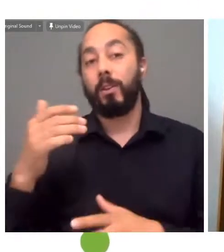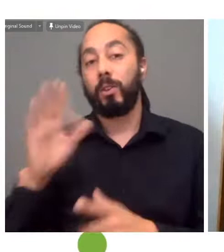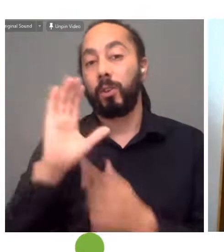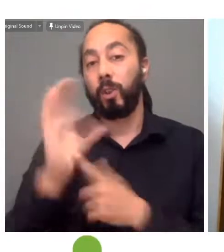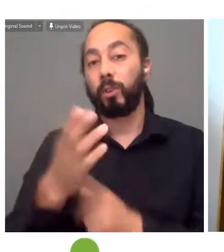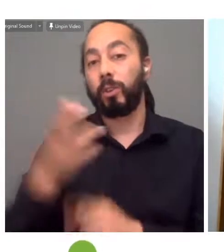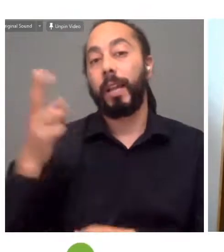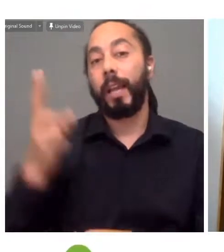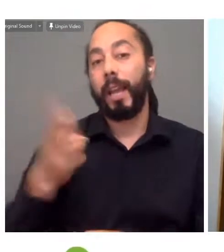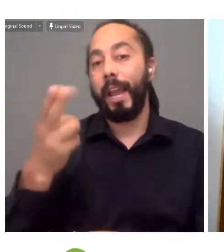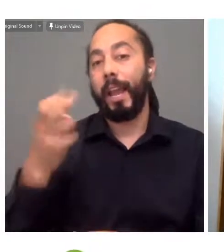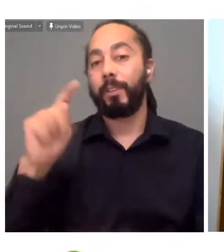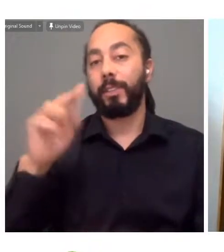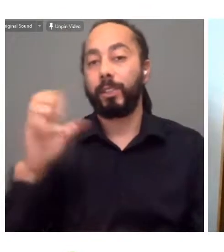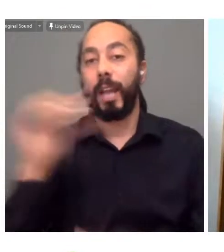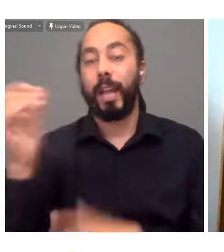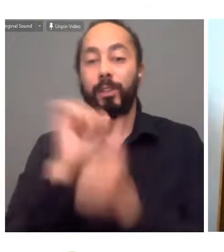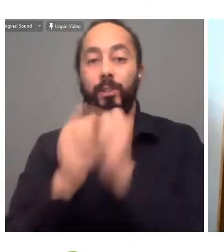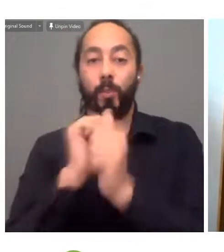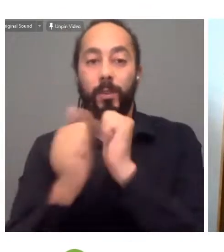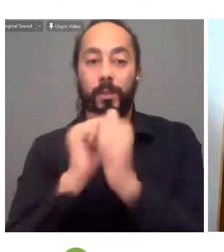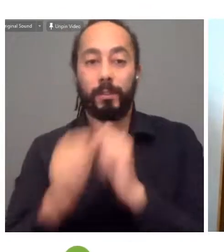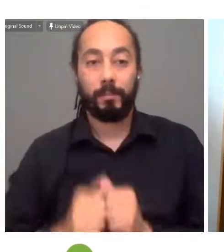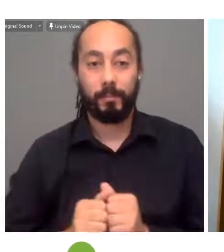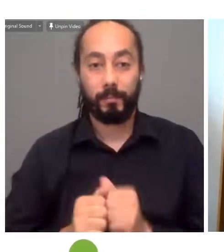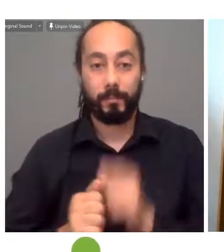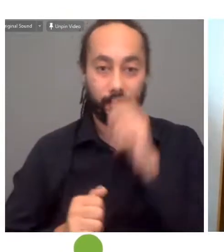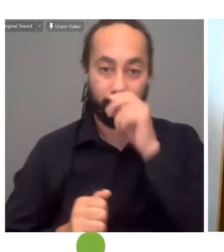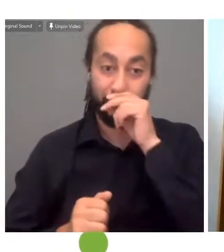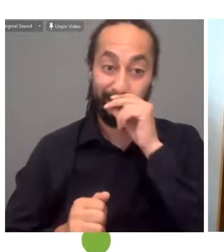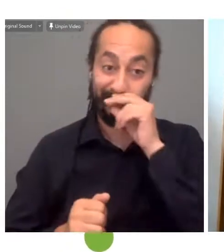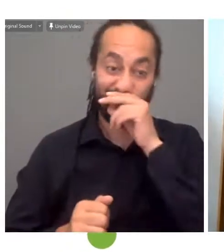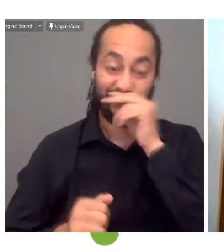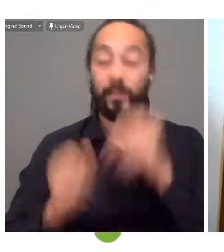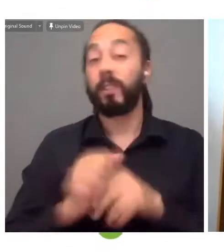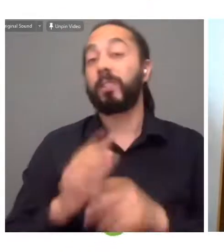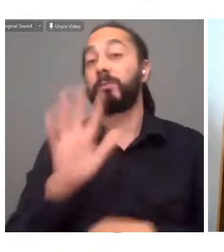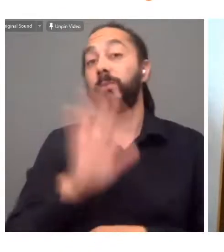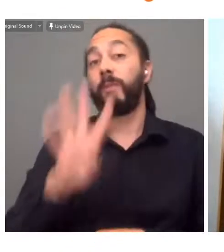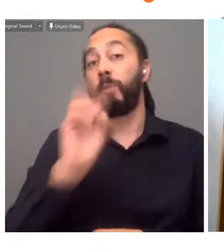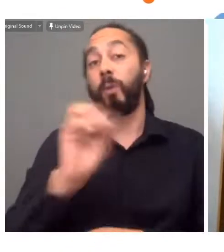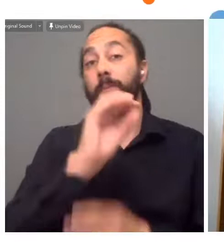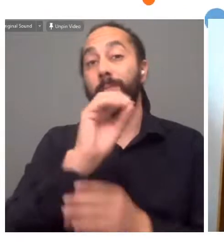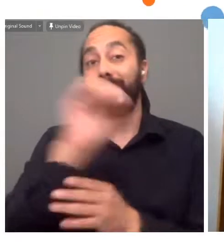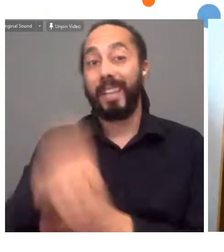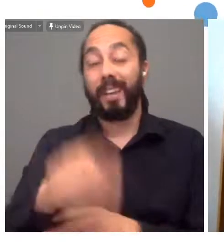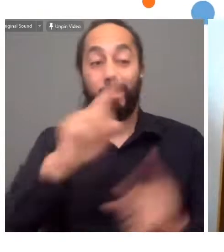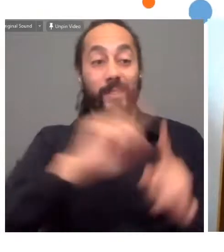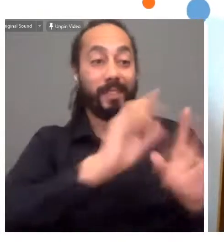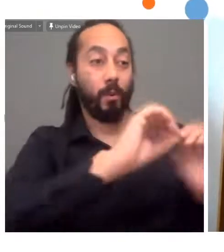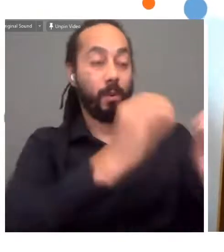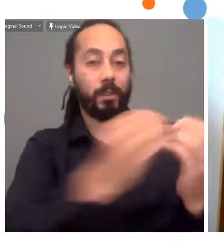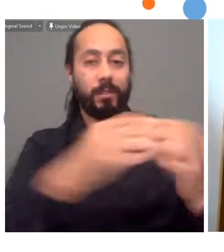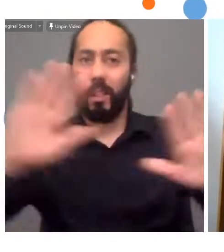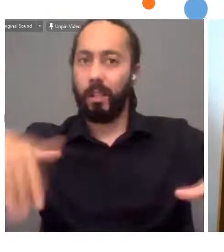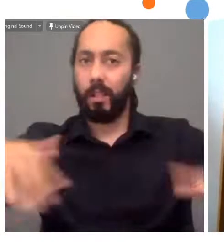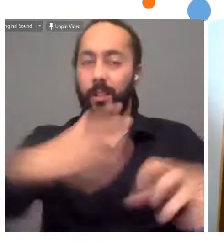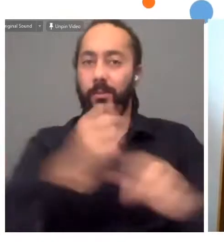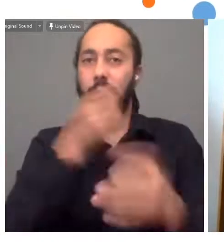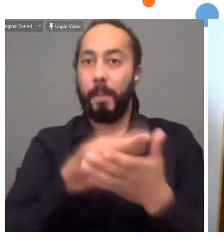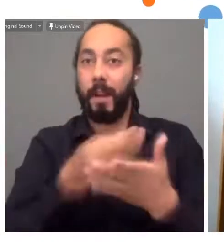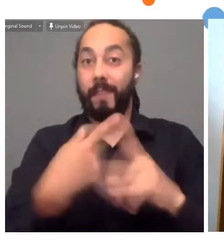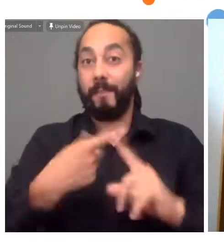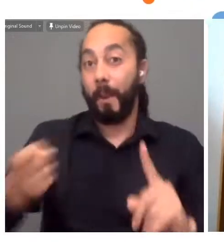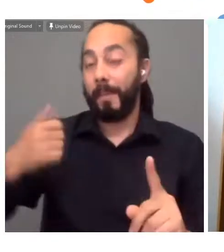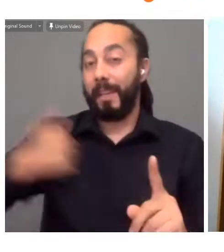the funds for organizations that hadn't received funding from Canadian Heritage before. We made our program more flexible